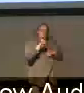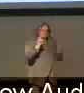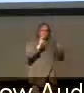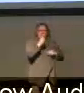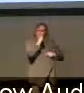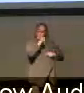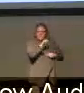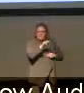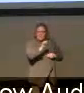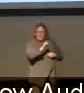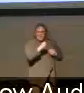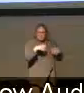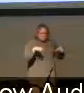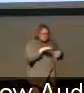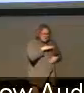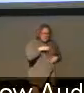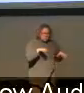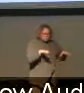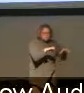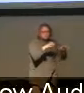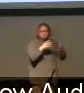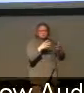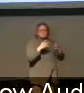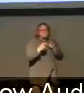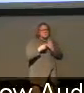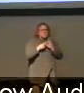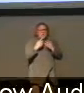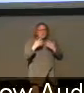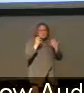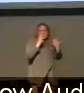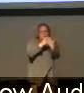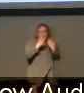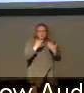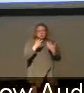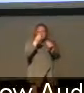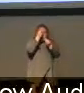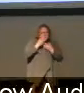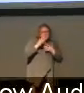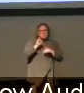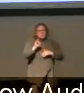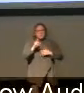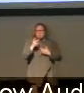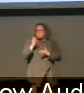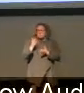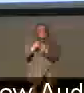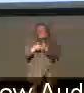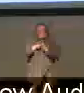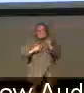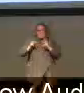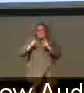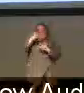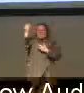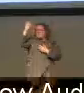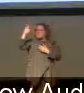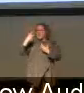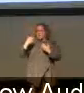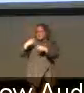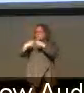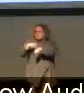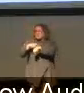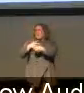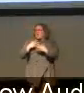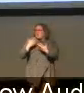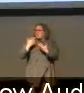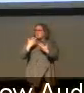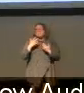partners, sometimes just the word on the street where people are having a difficult time. And then what we do is we then pull together and